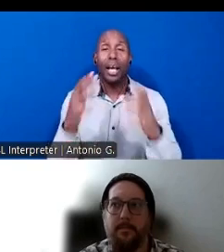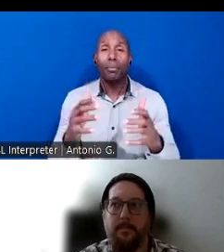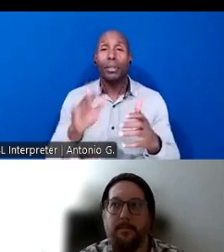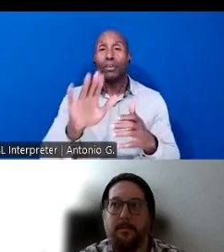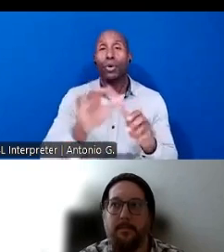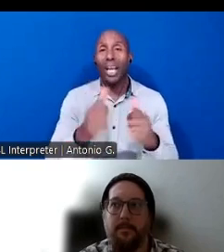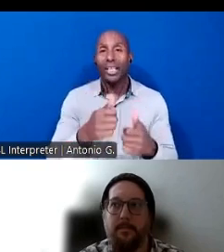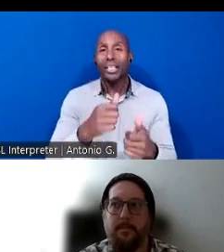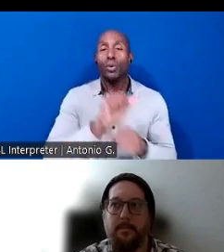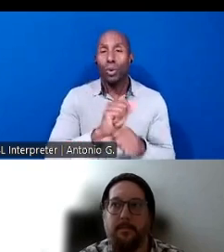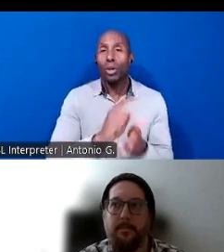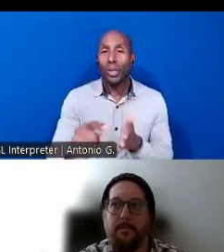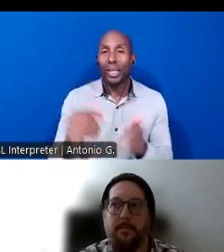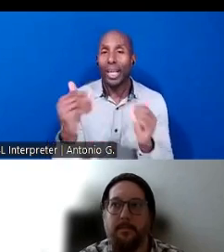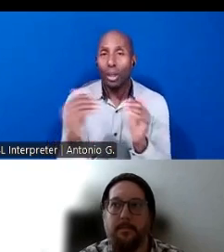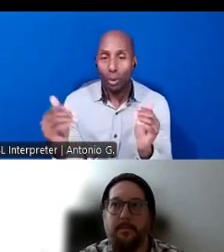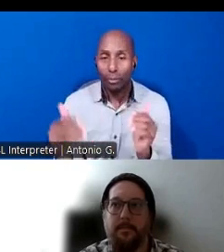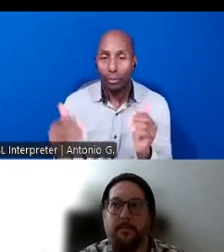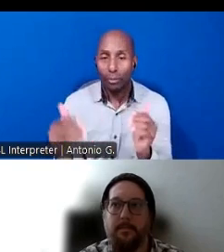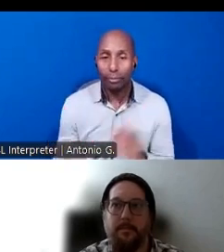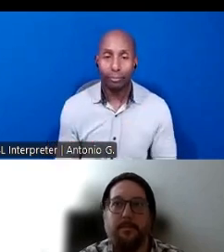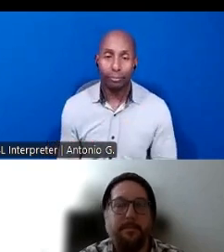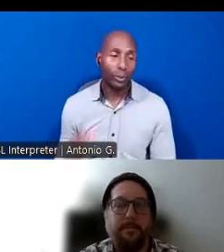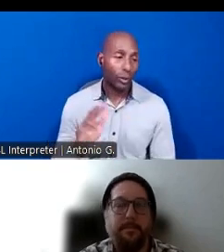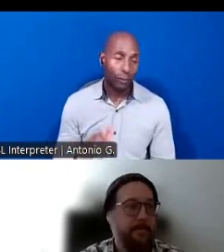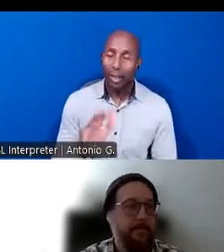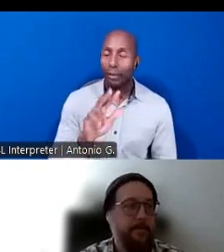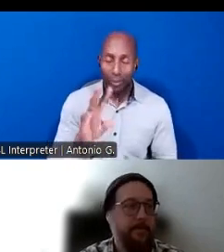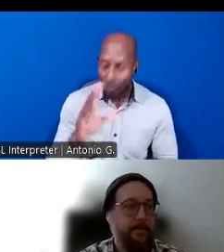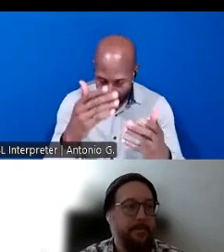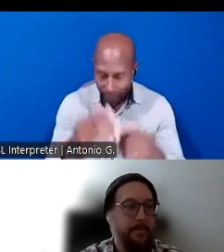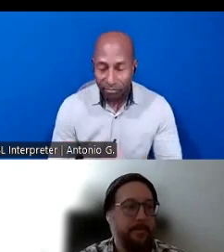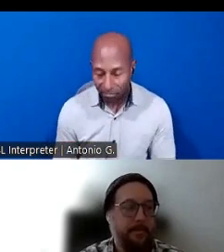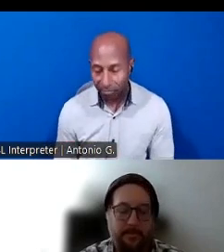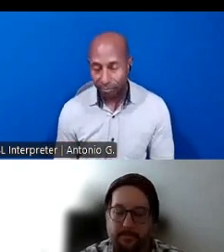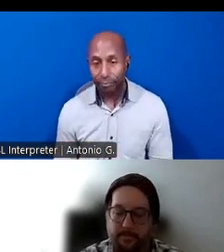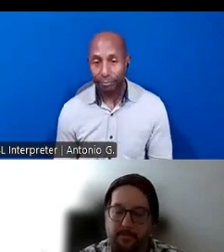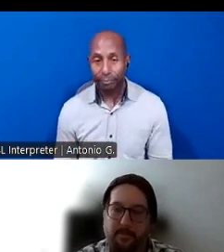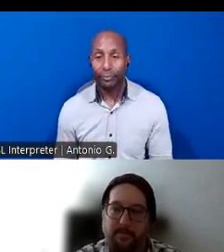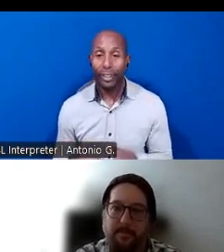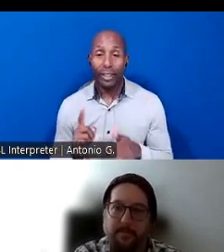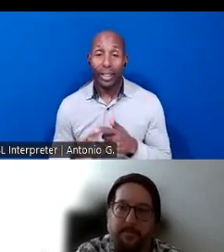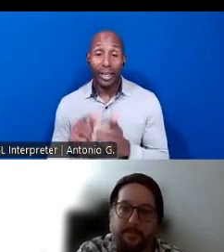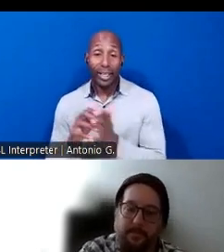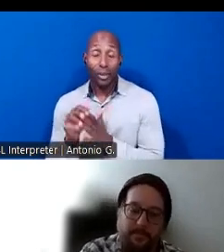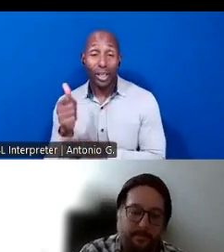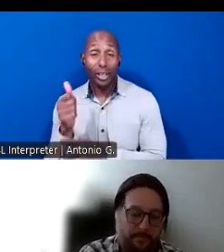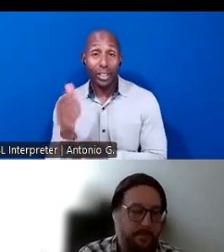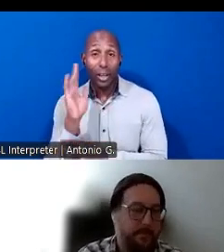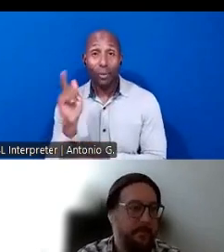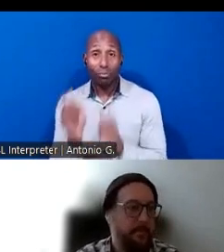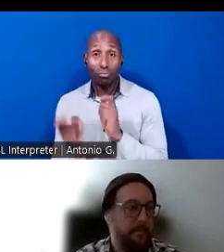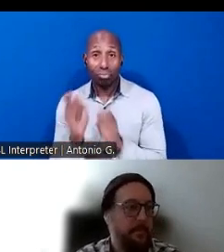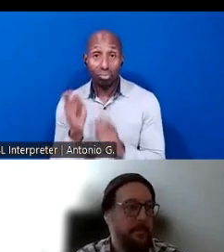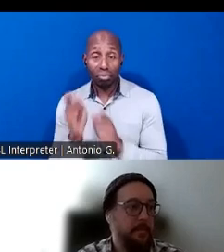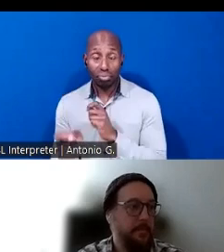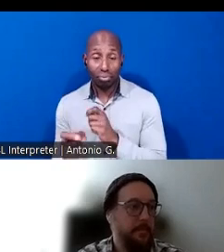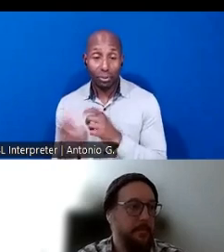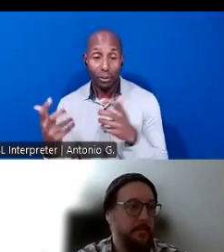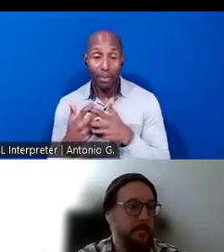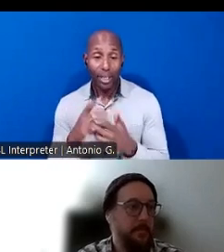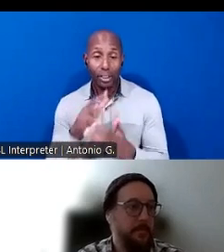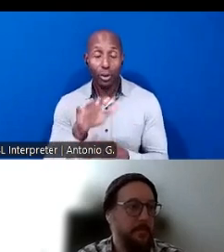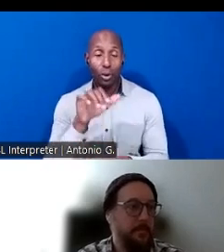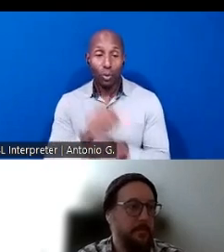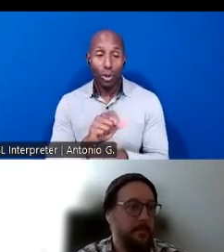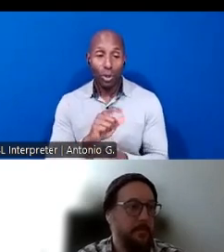35, 37, whatever it is. And that will automatically adjust the calculator to your work week. And so then